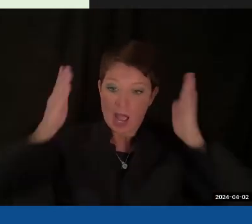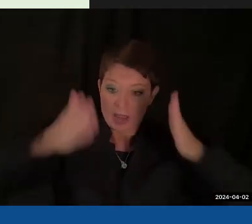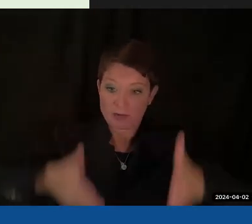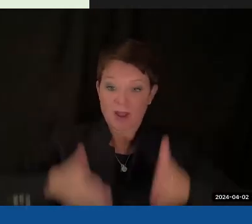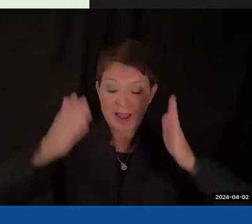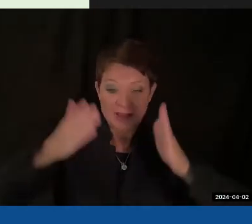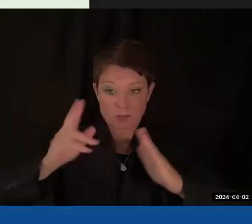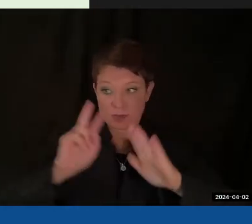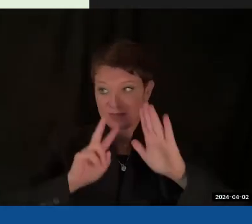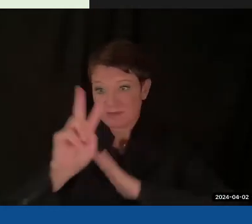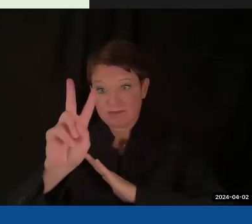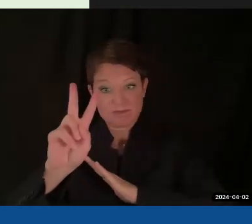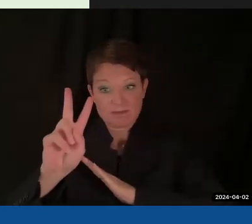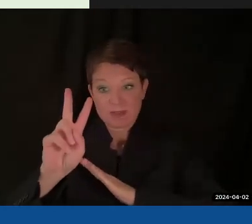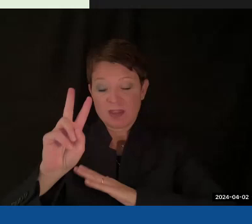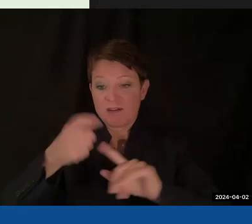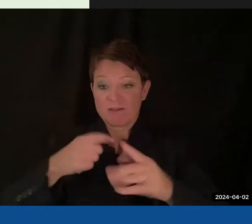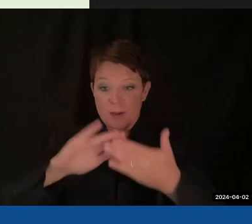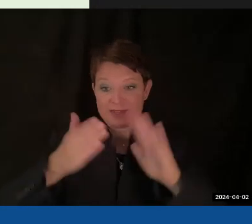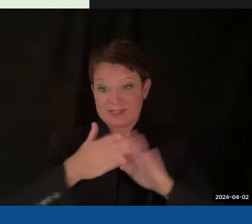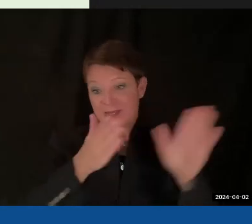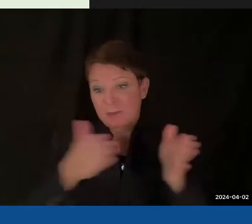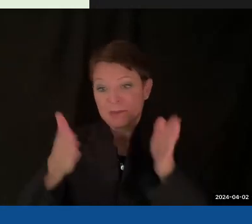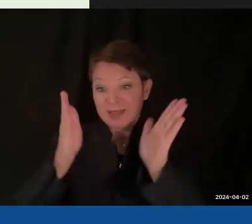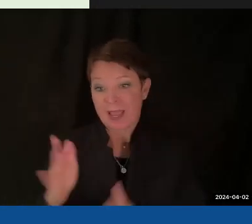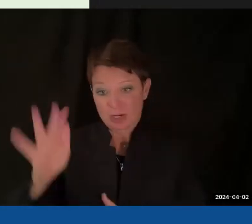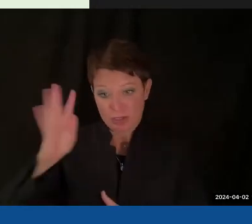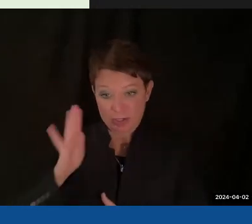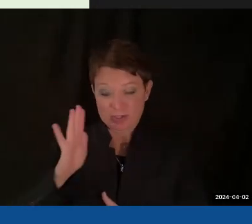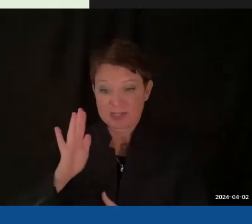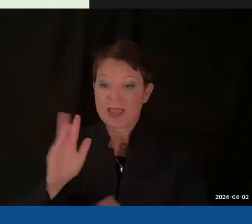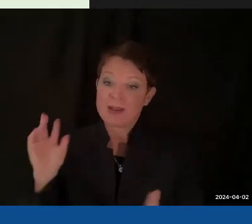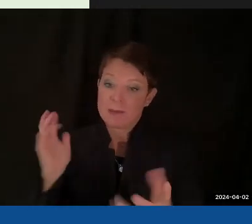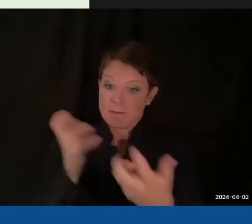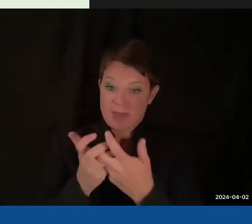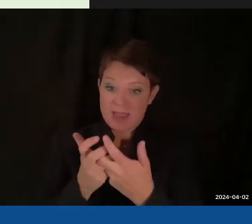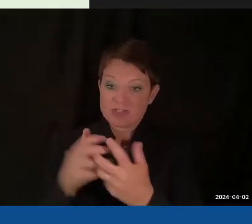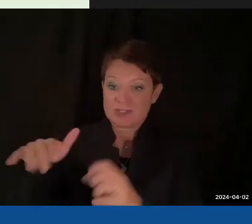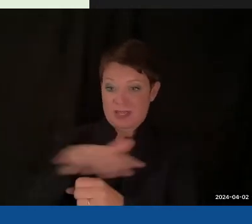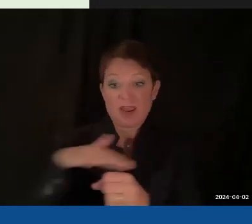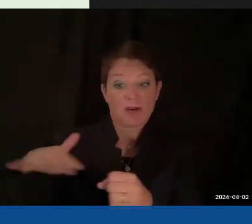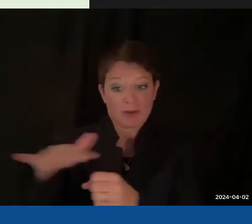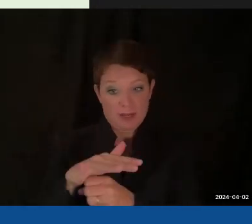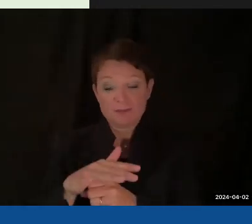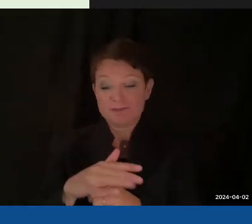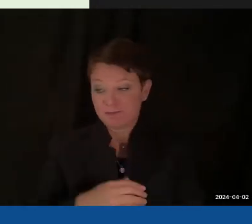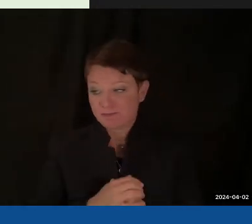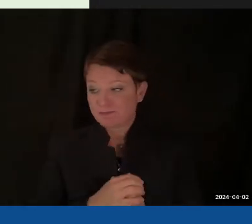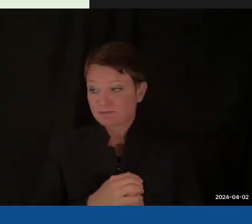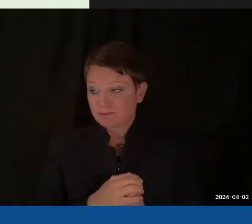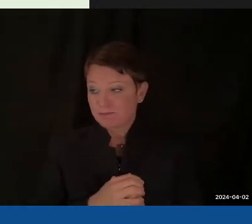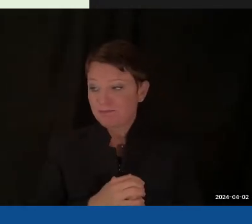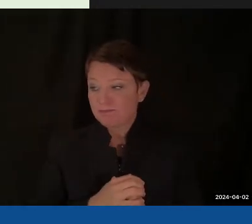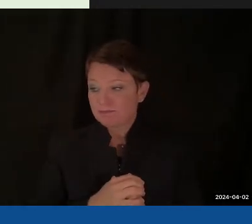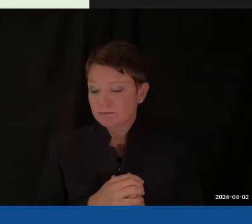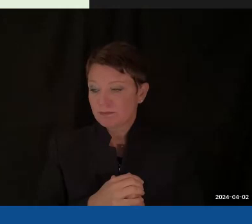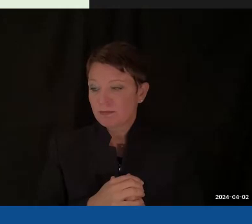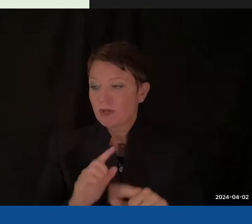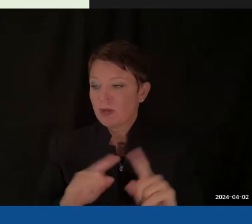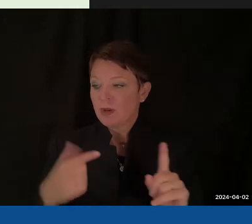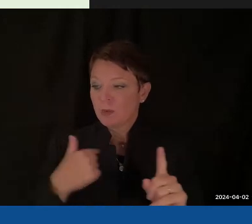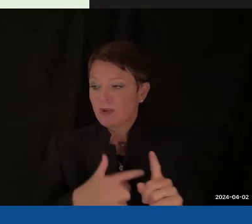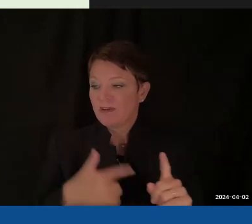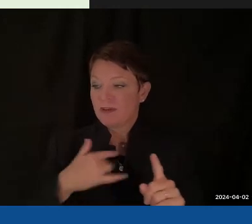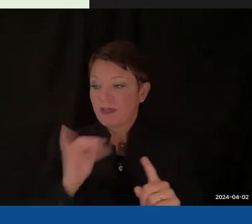was anticipated by the city planners and is in context with the surrounding area. So that we feel that's